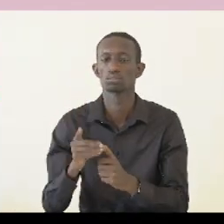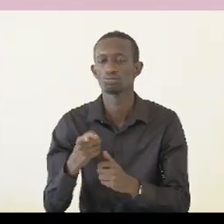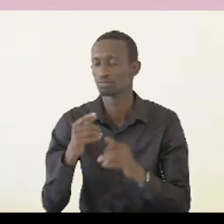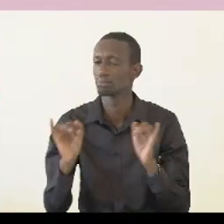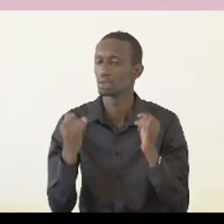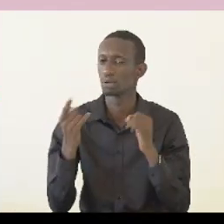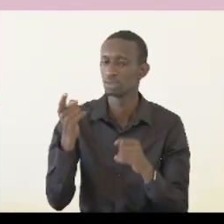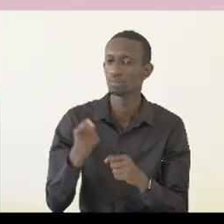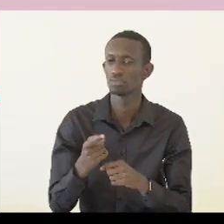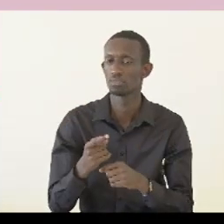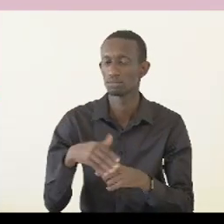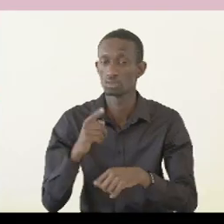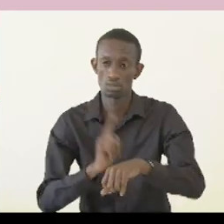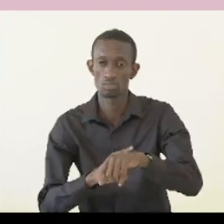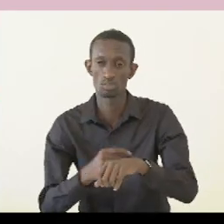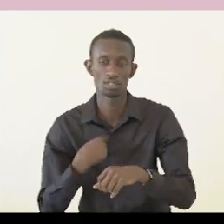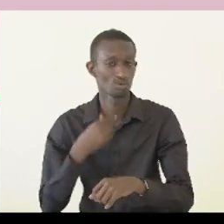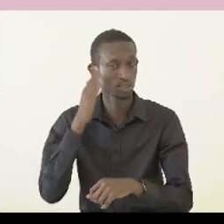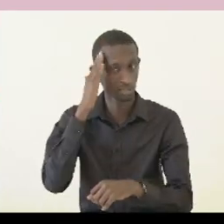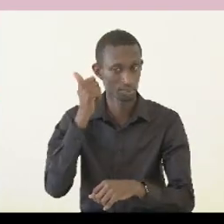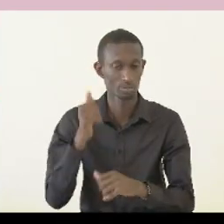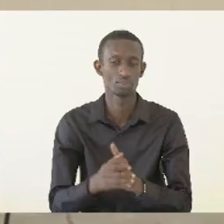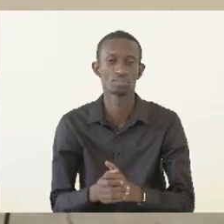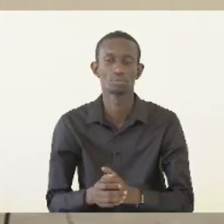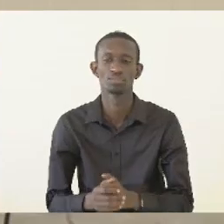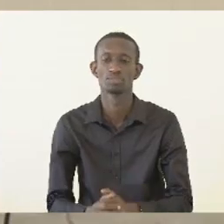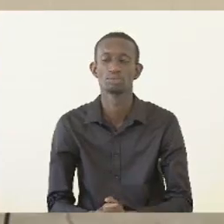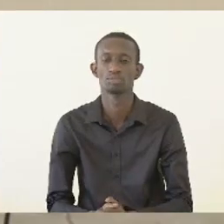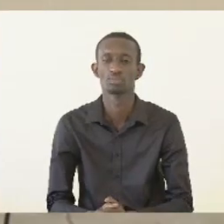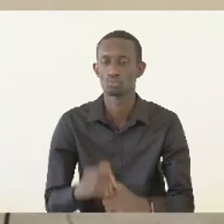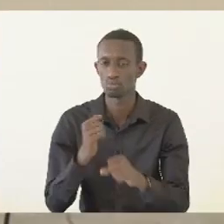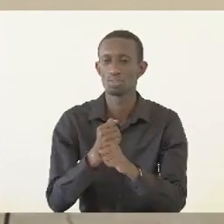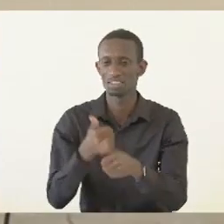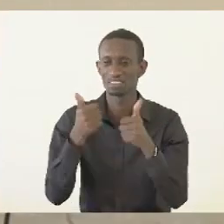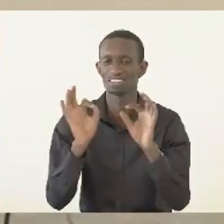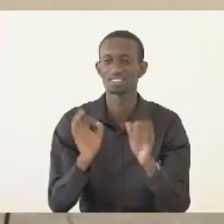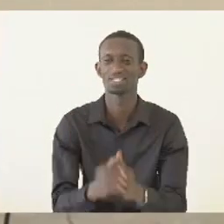try this when you get time, and I'm very sure you will do them well.